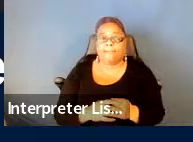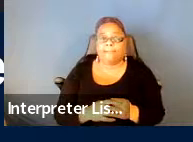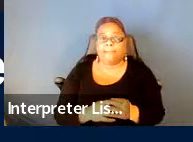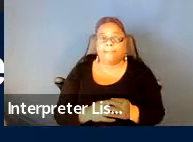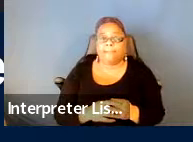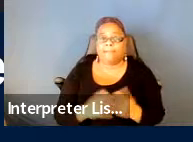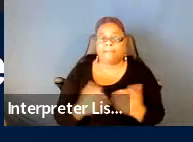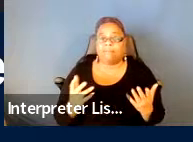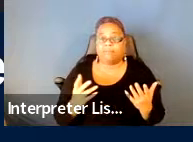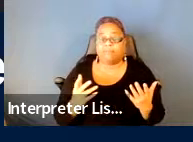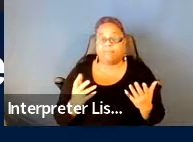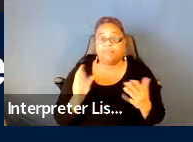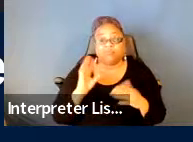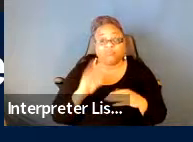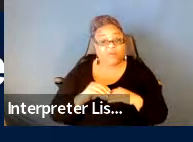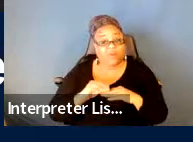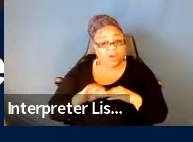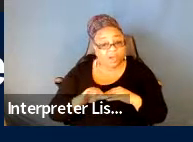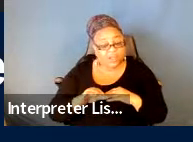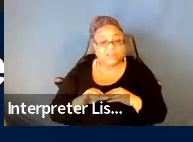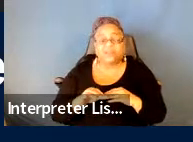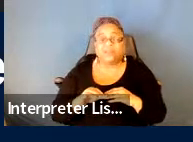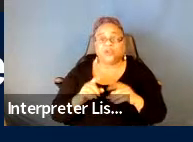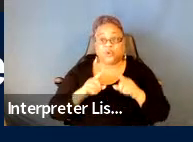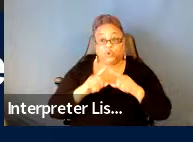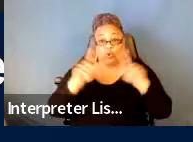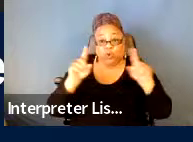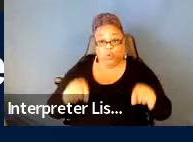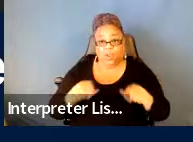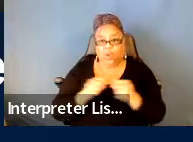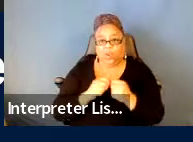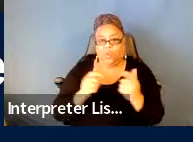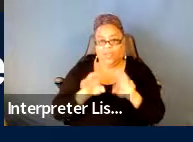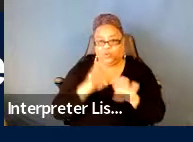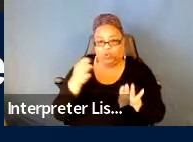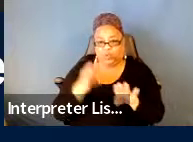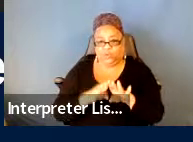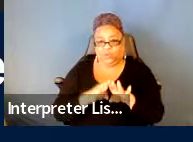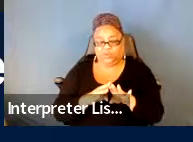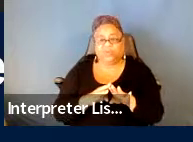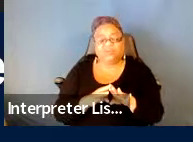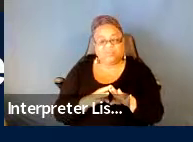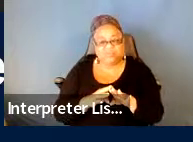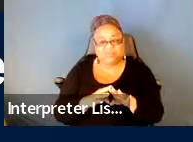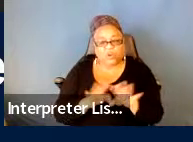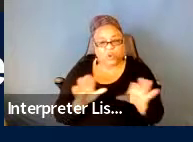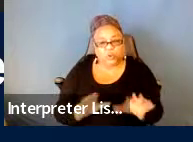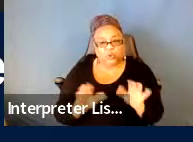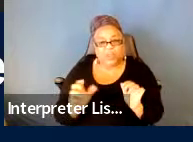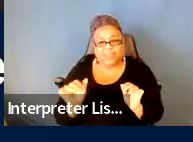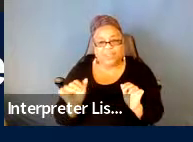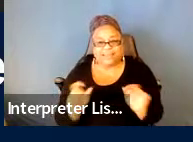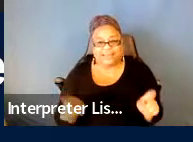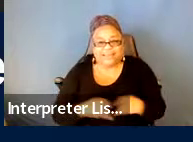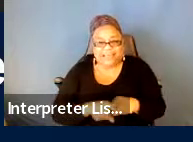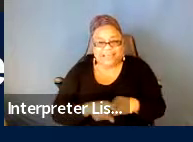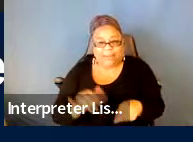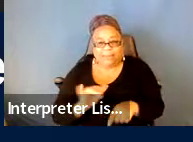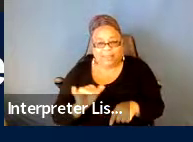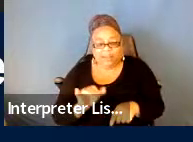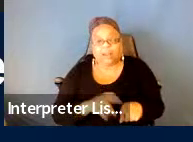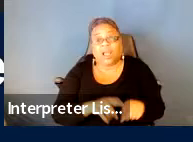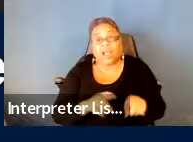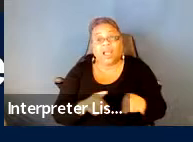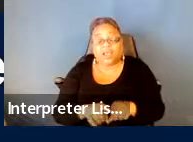It is advisable to treat doorways without doors in the same way as doors with 2 active leaves,